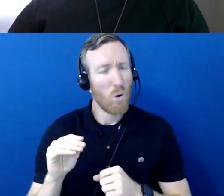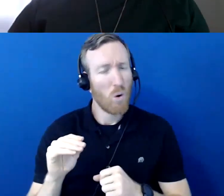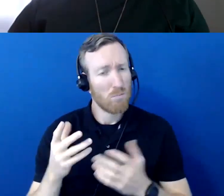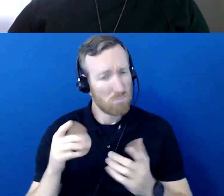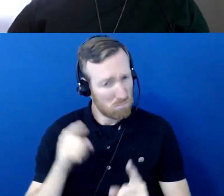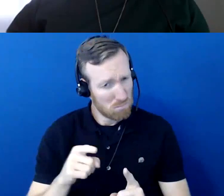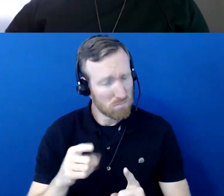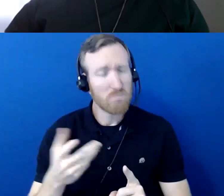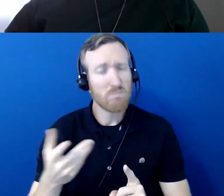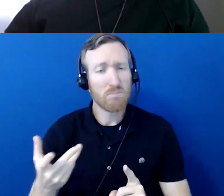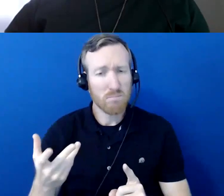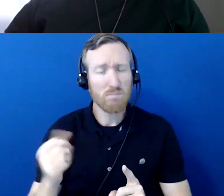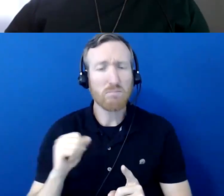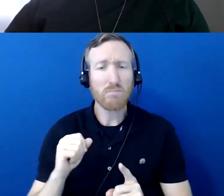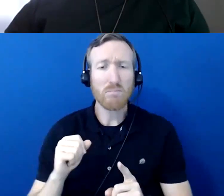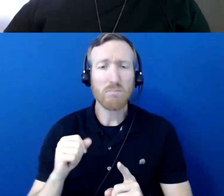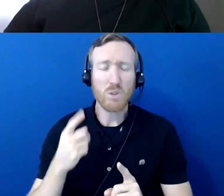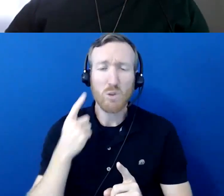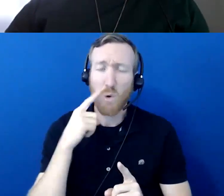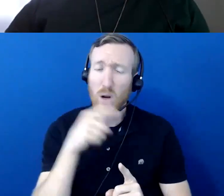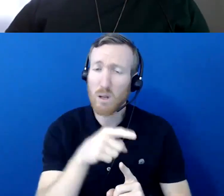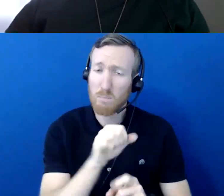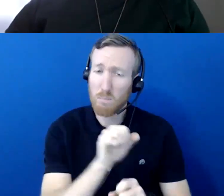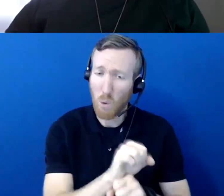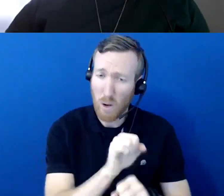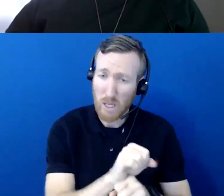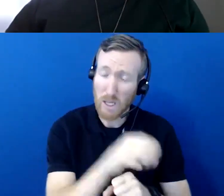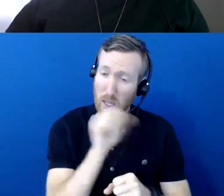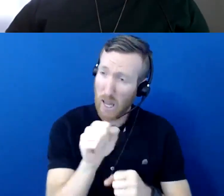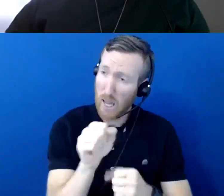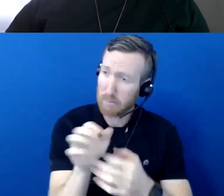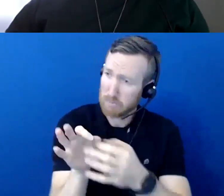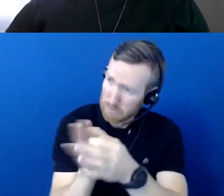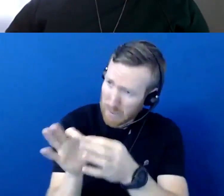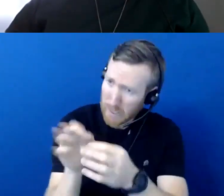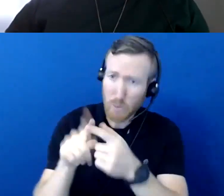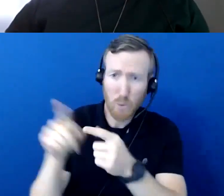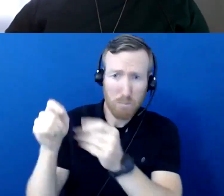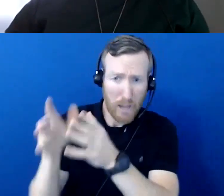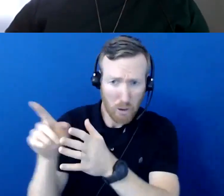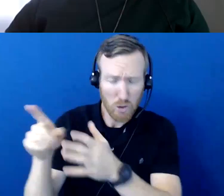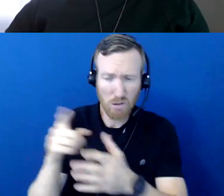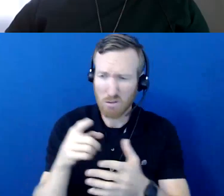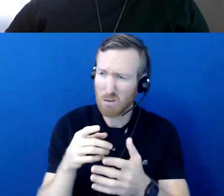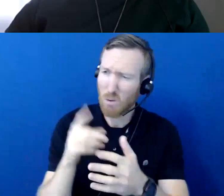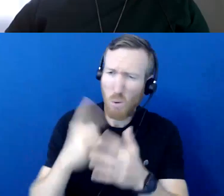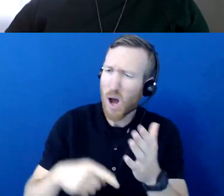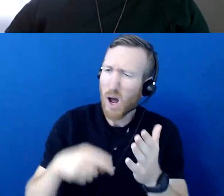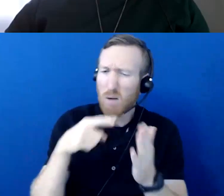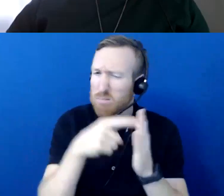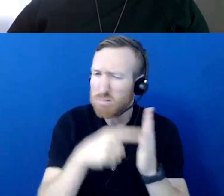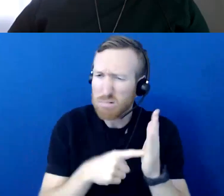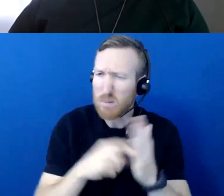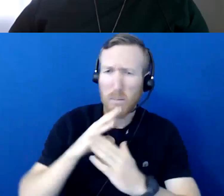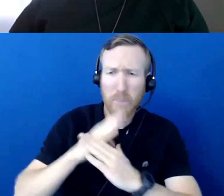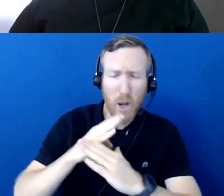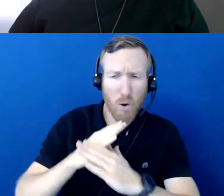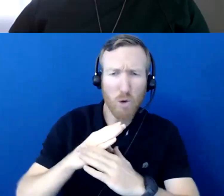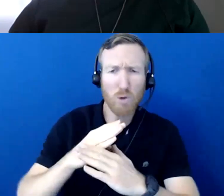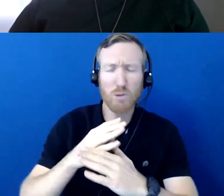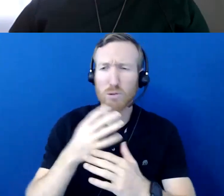therefore, with the employee being able to explain what barriers they face and if they know